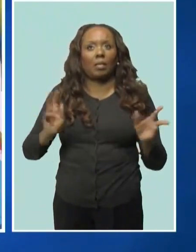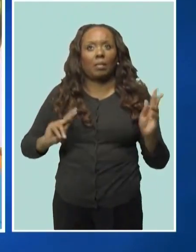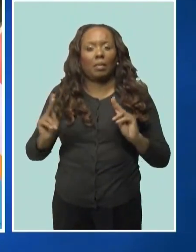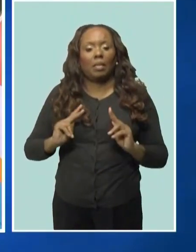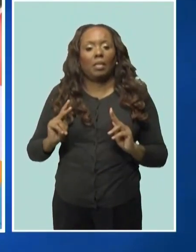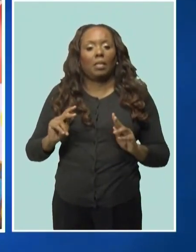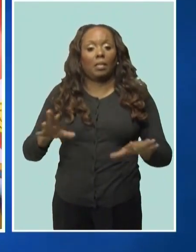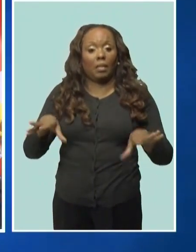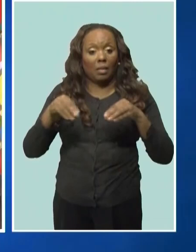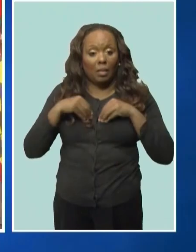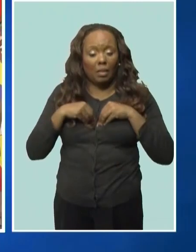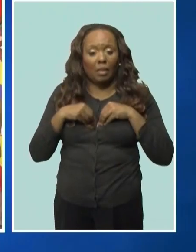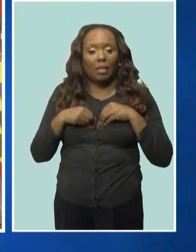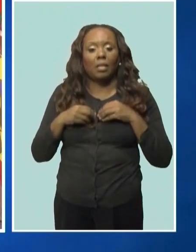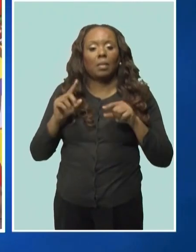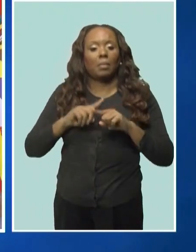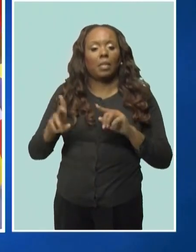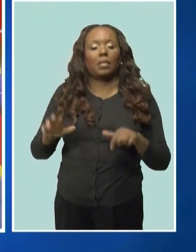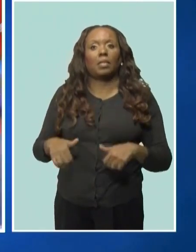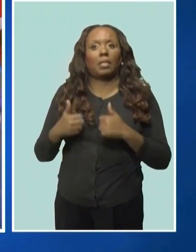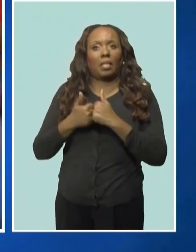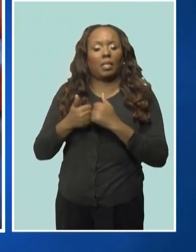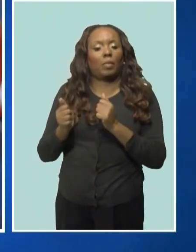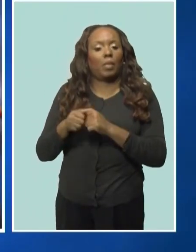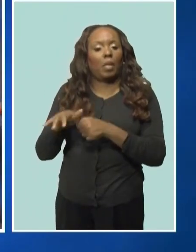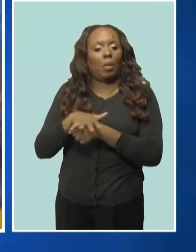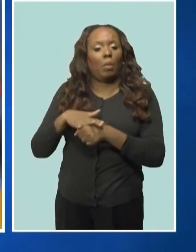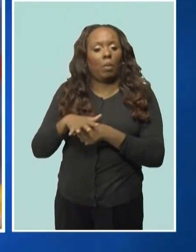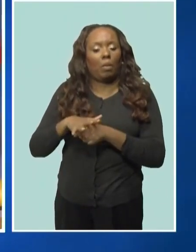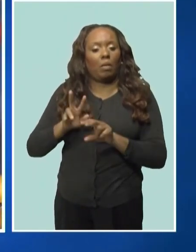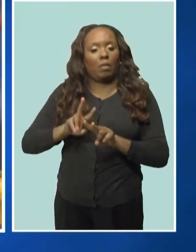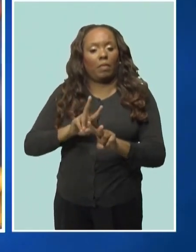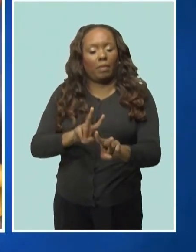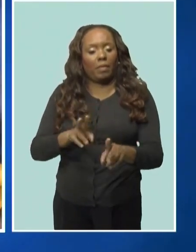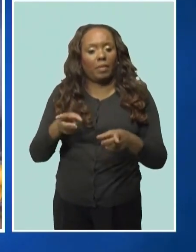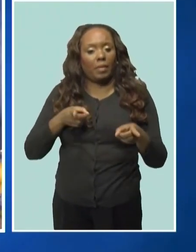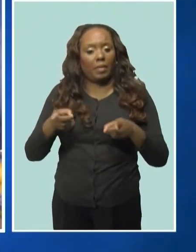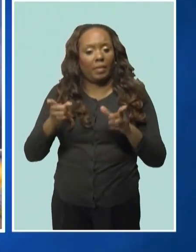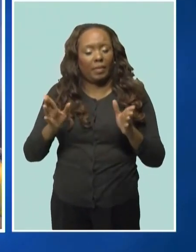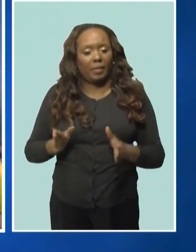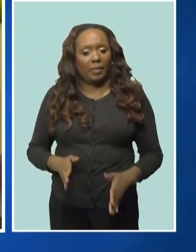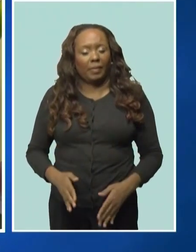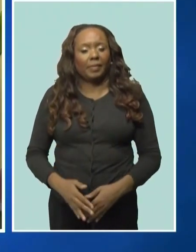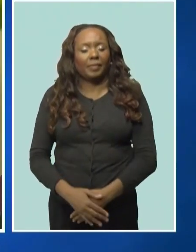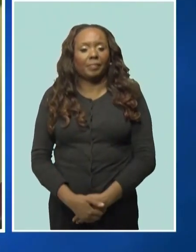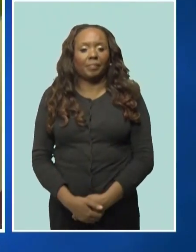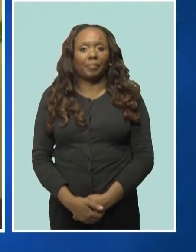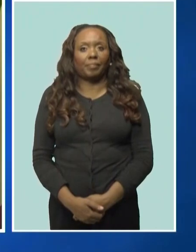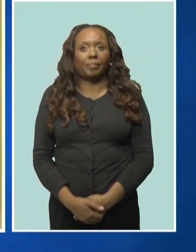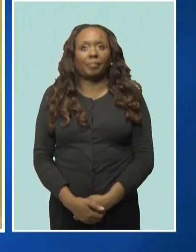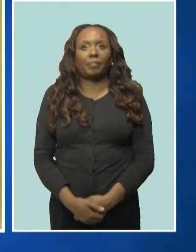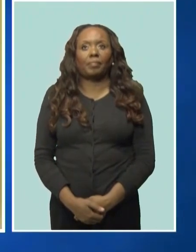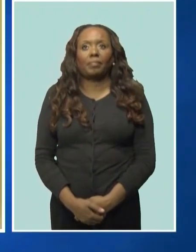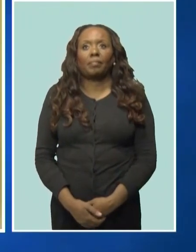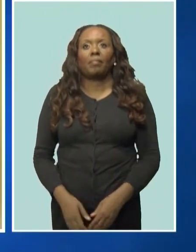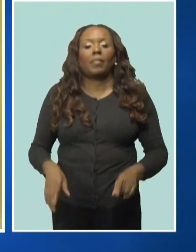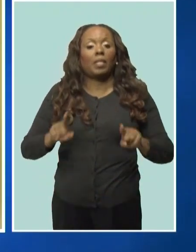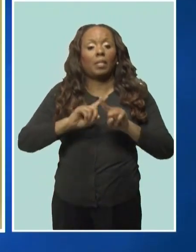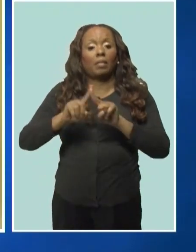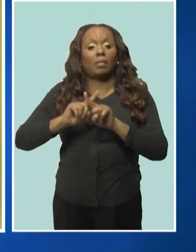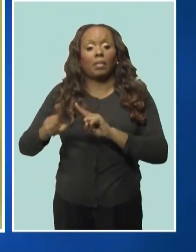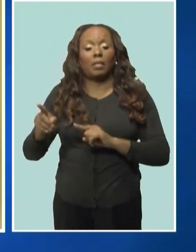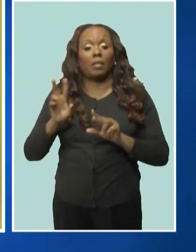some quarters, but there is a challenge with his work among local funeral directors. They got various funeral homes